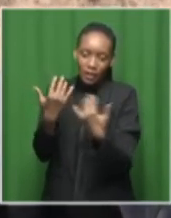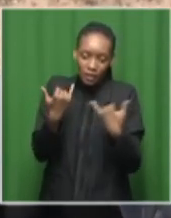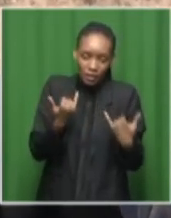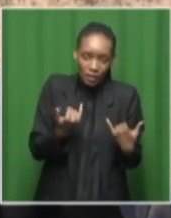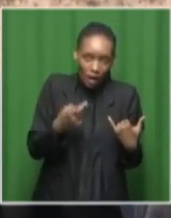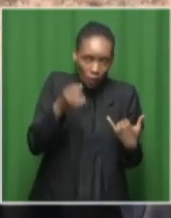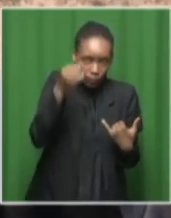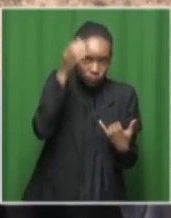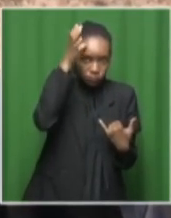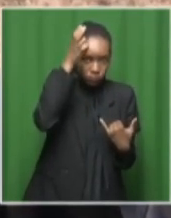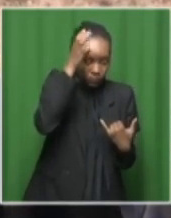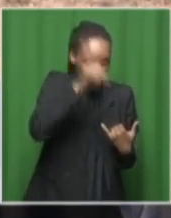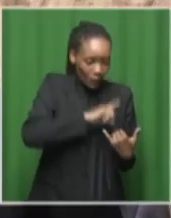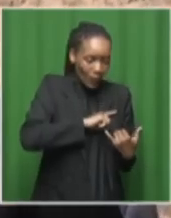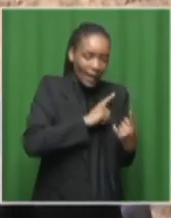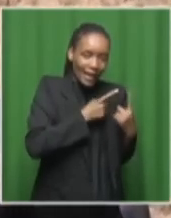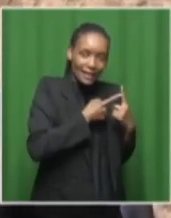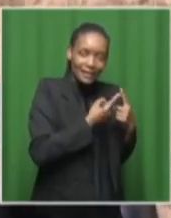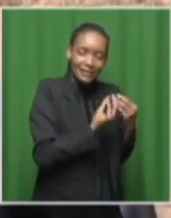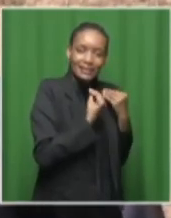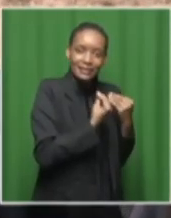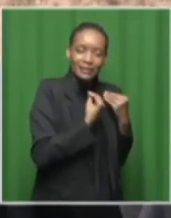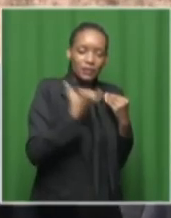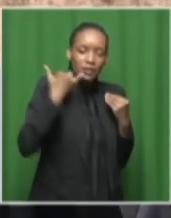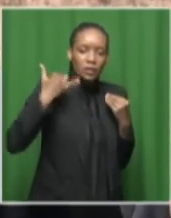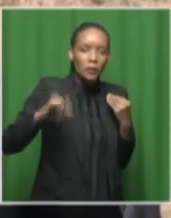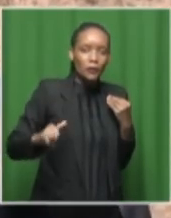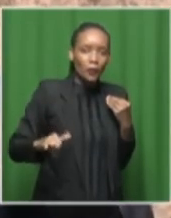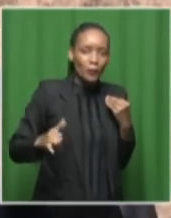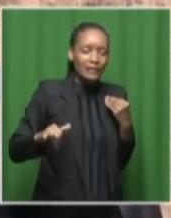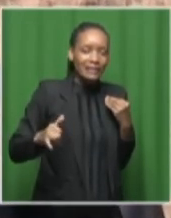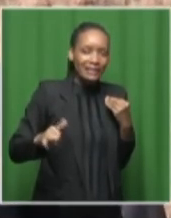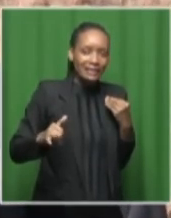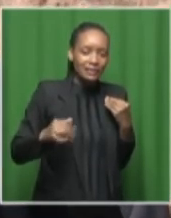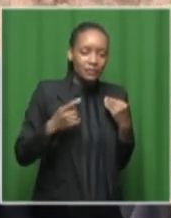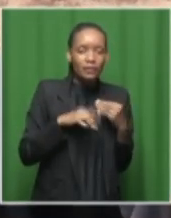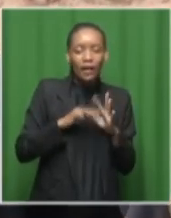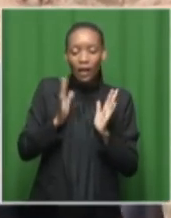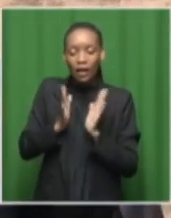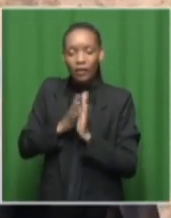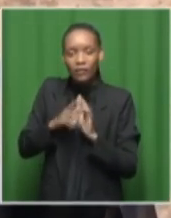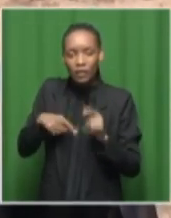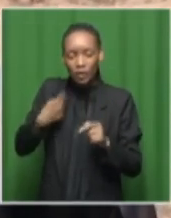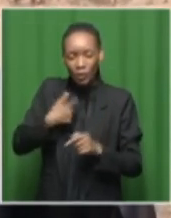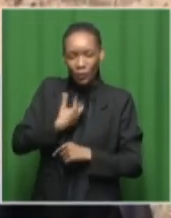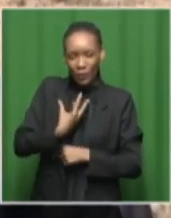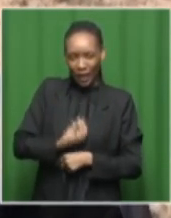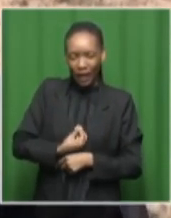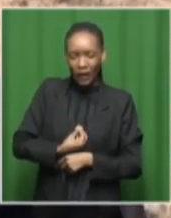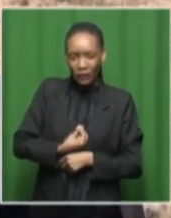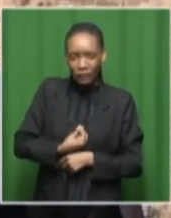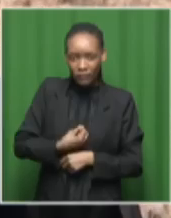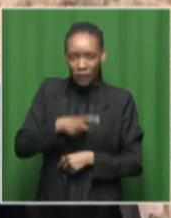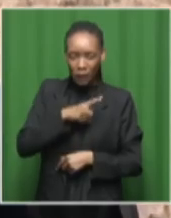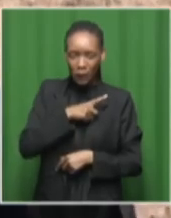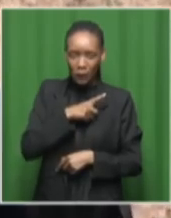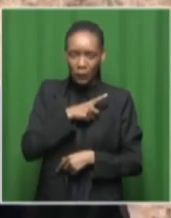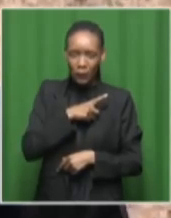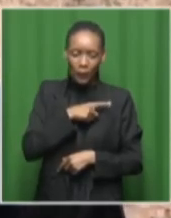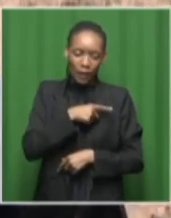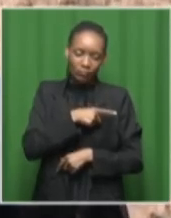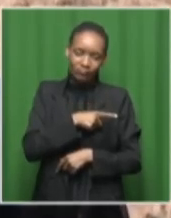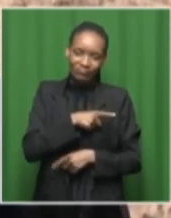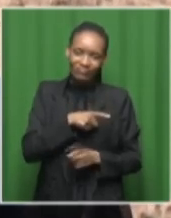we learned from him. All what we have because of his